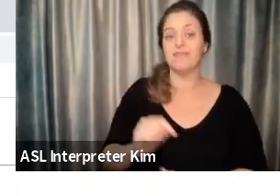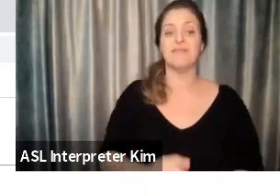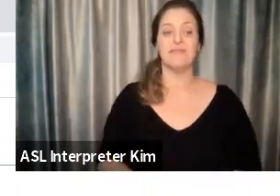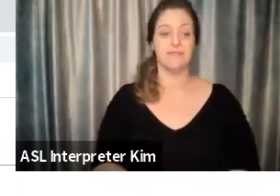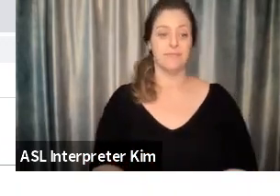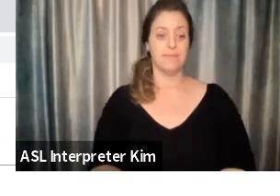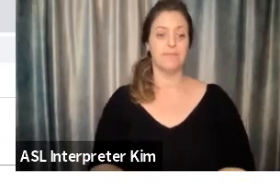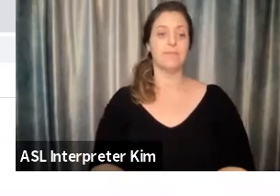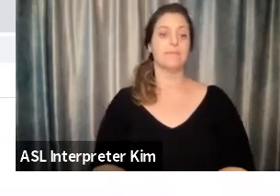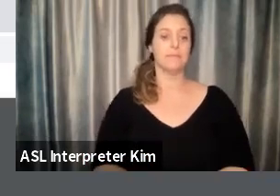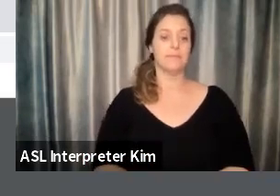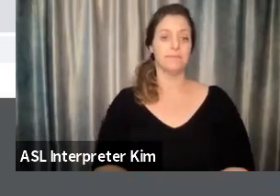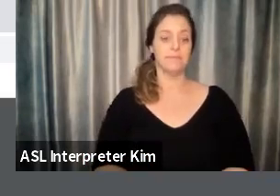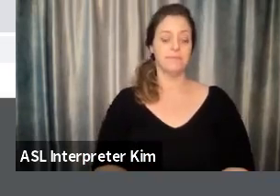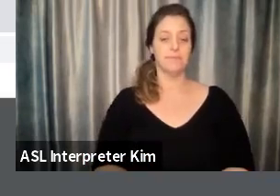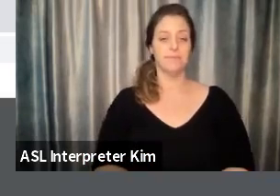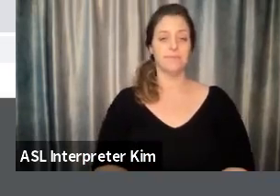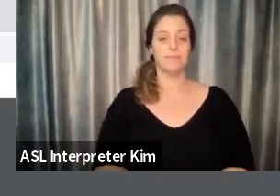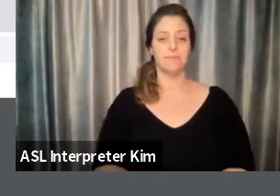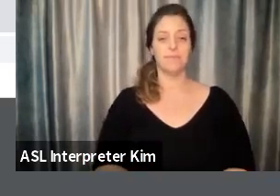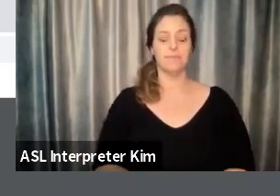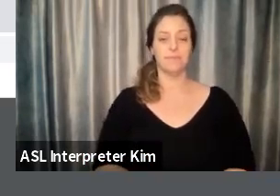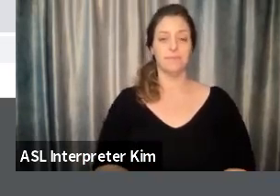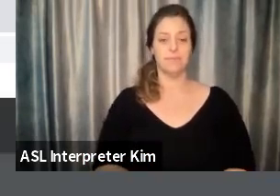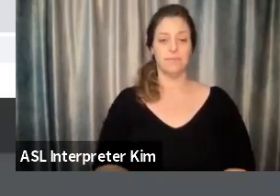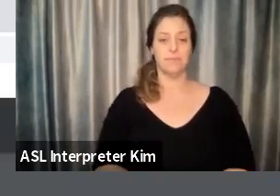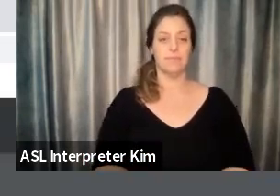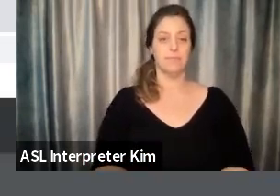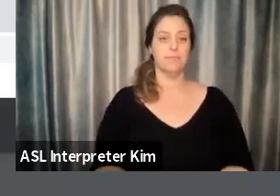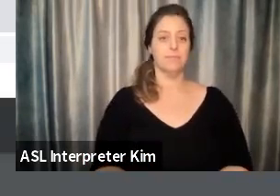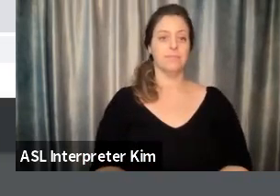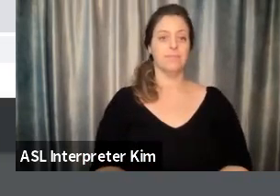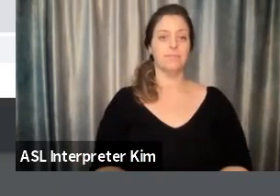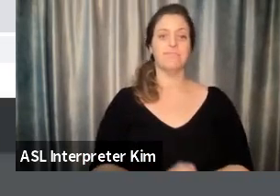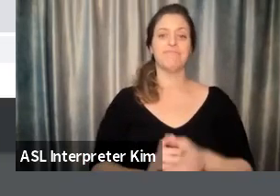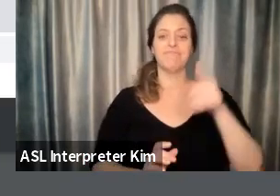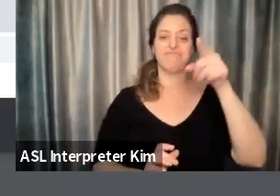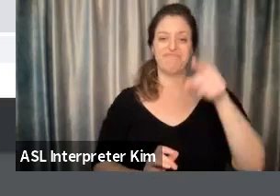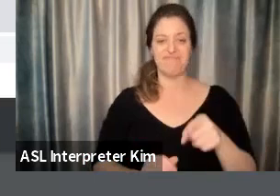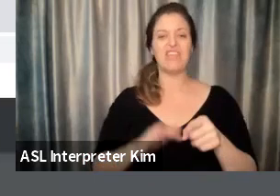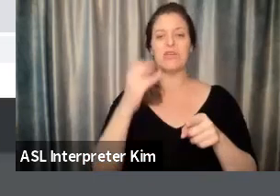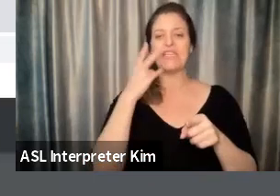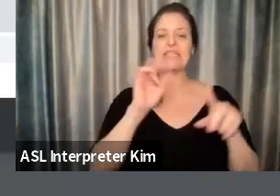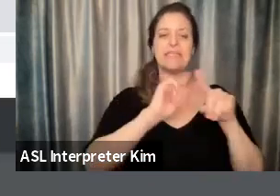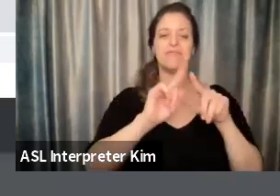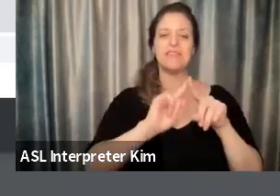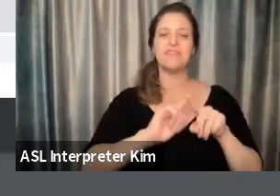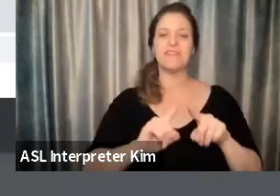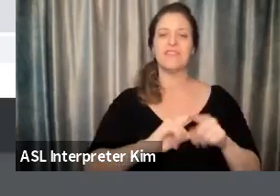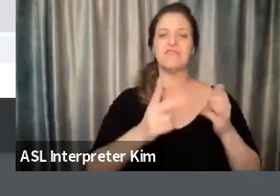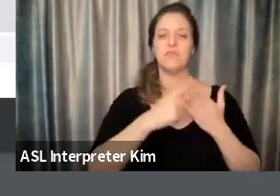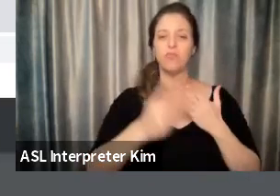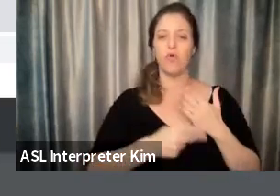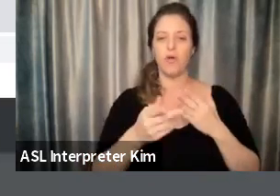out. Let me open that for you. This is one you can find out more about what programs do they provide throughout the school year, who's